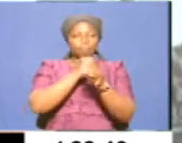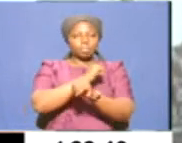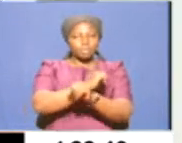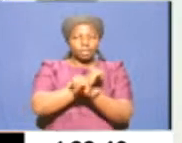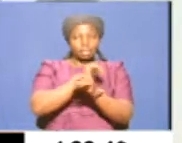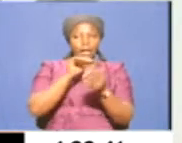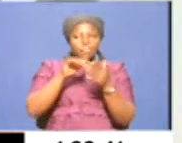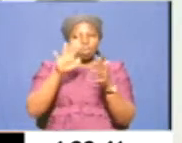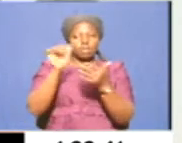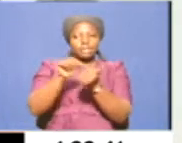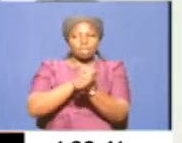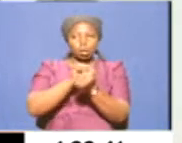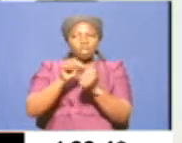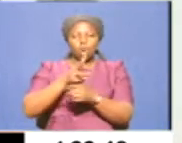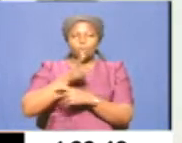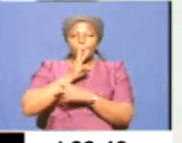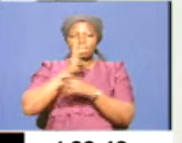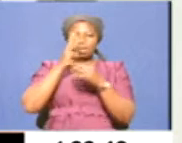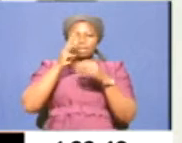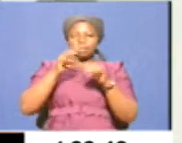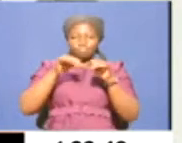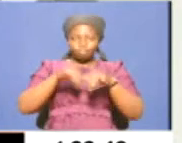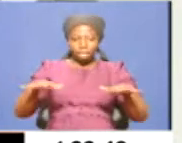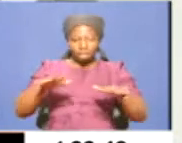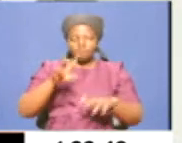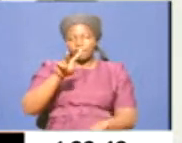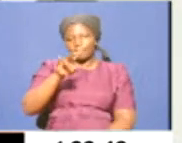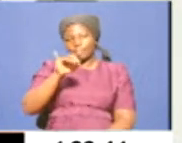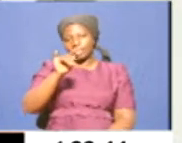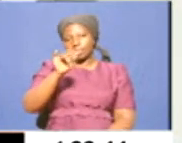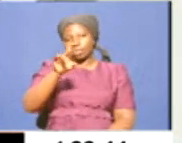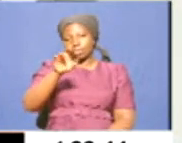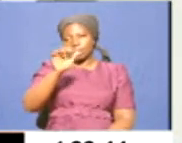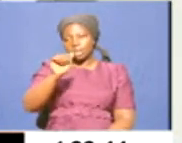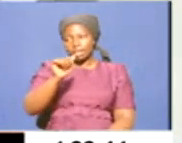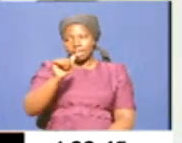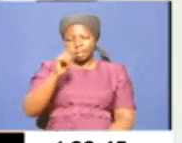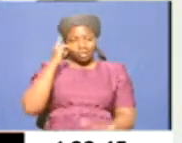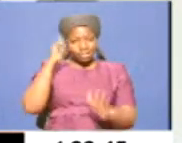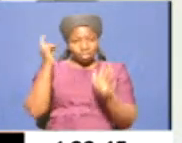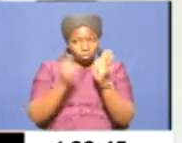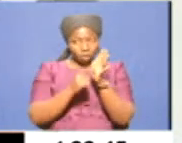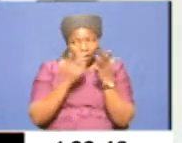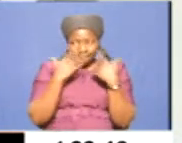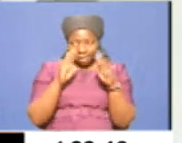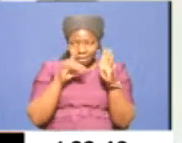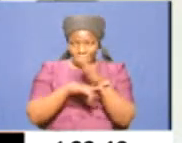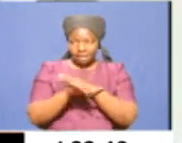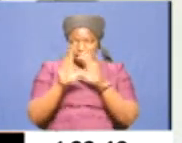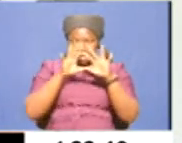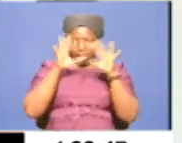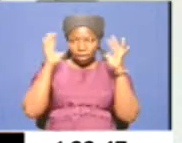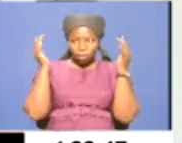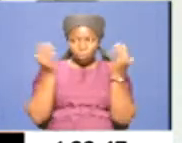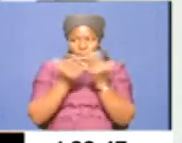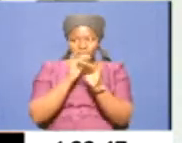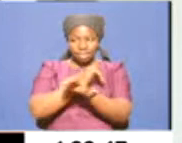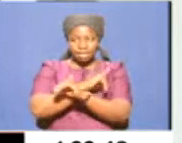Victoria. It is acknowledged globally that clean water is a right to